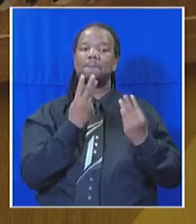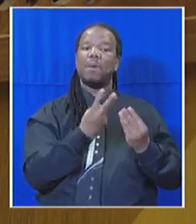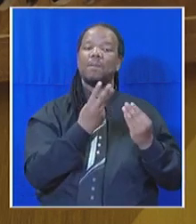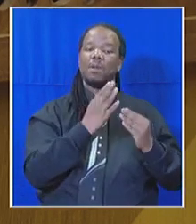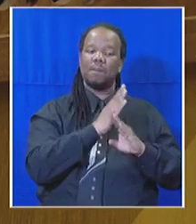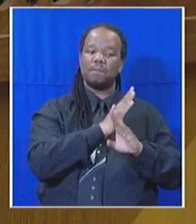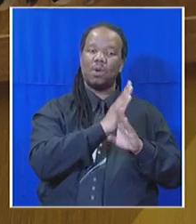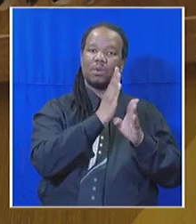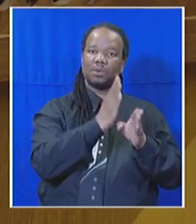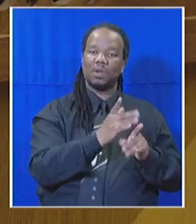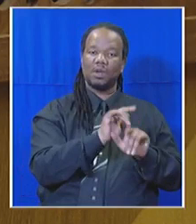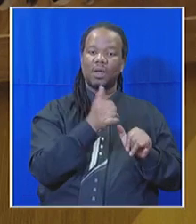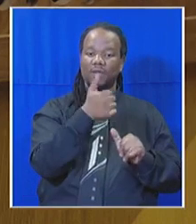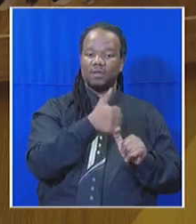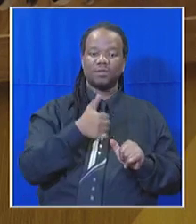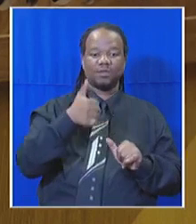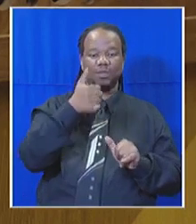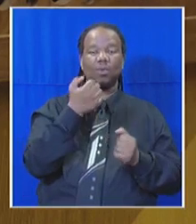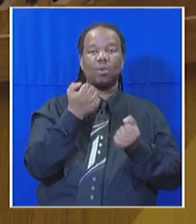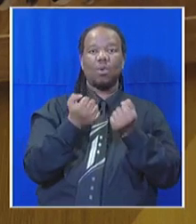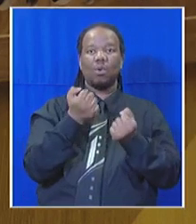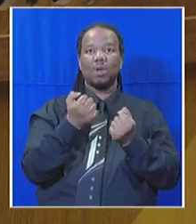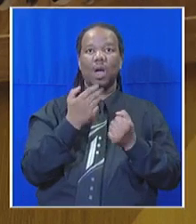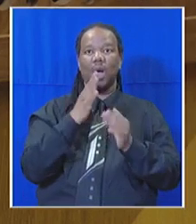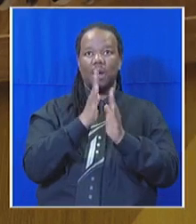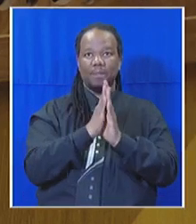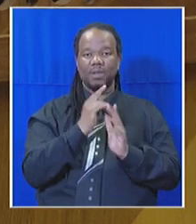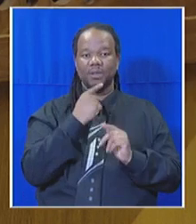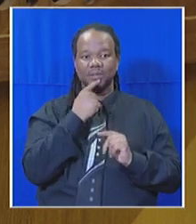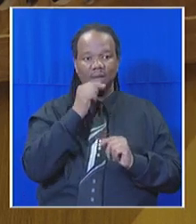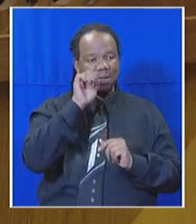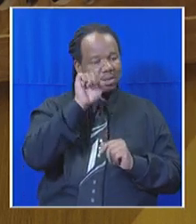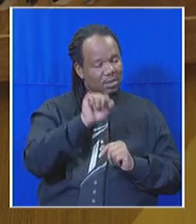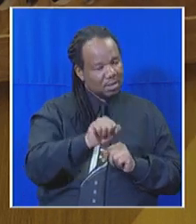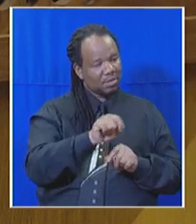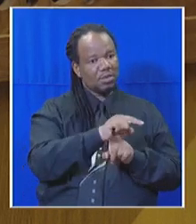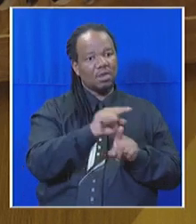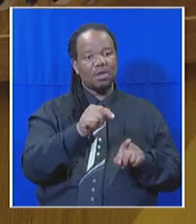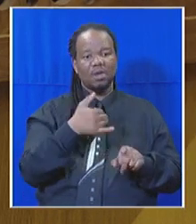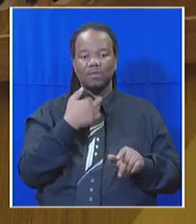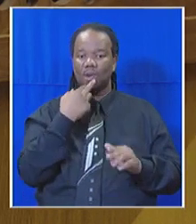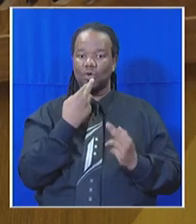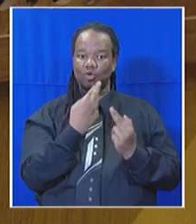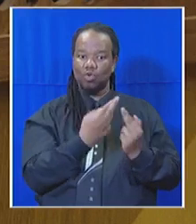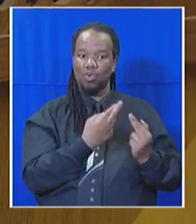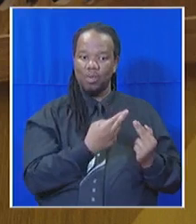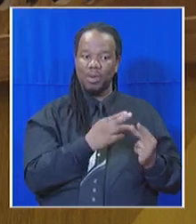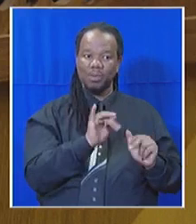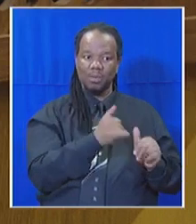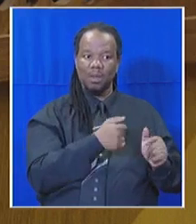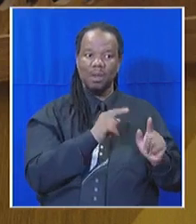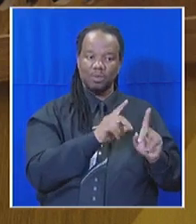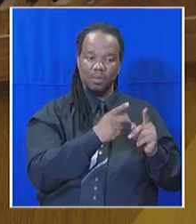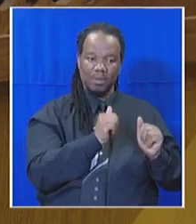that the Supreme Court of Appeal has stated that its remedial actions must be abided by departments, we also understand that